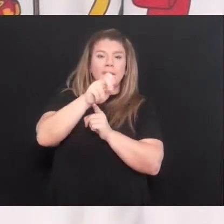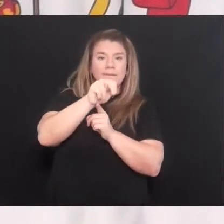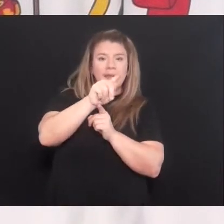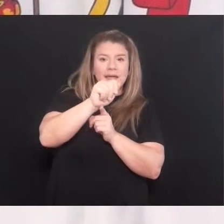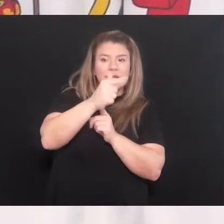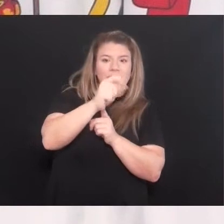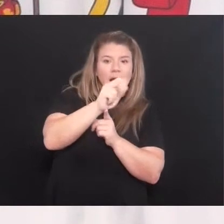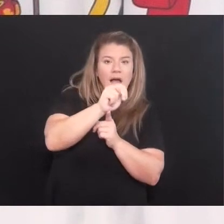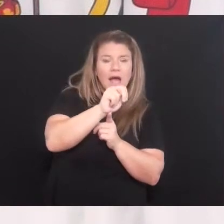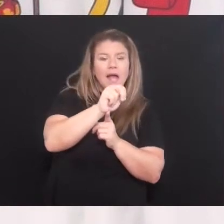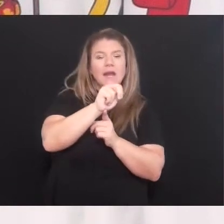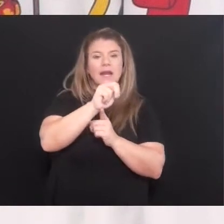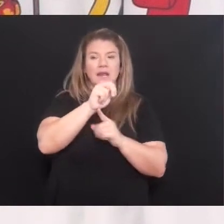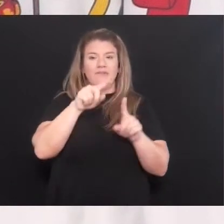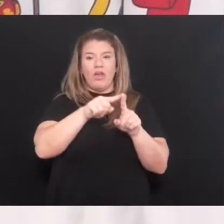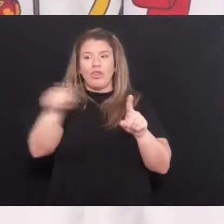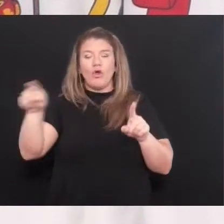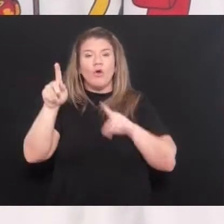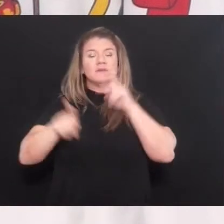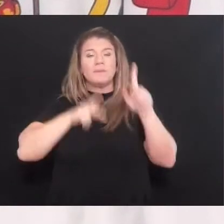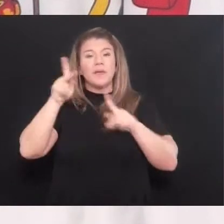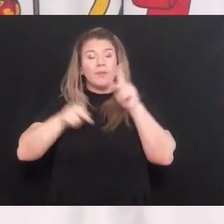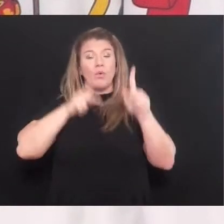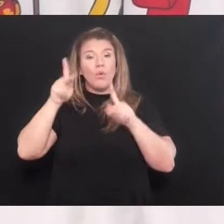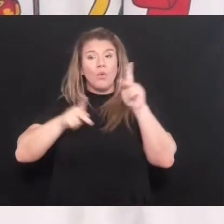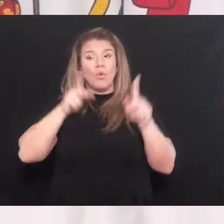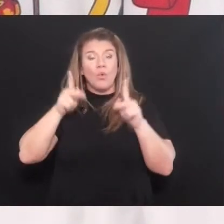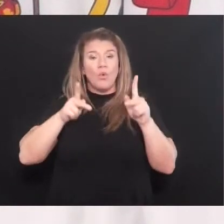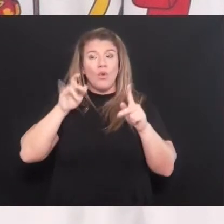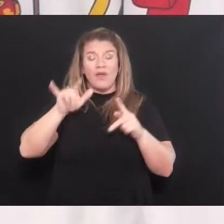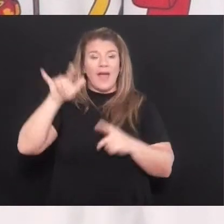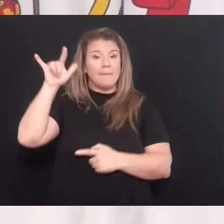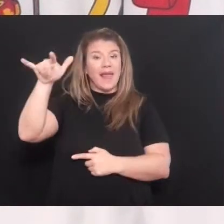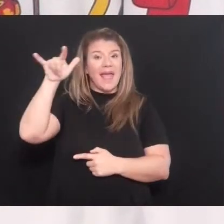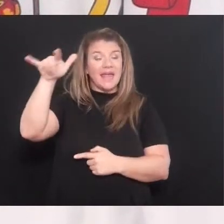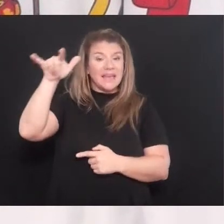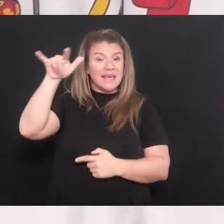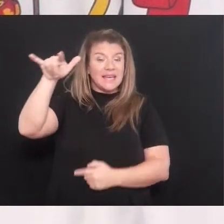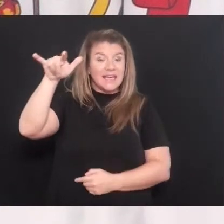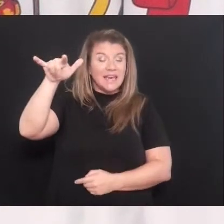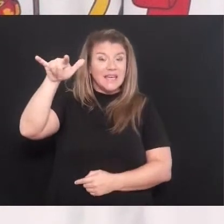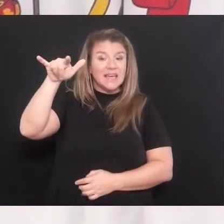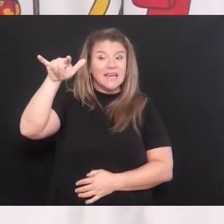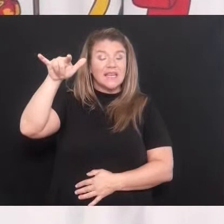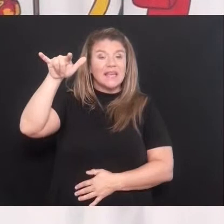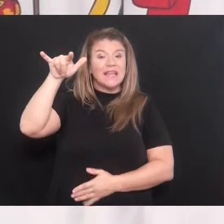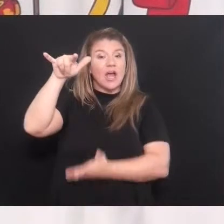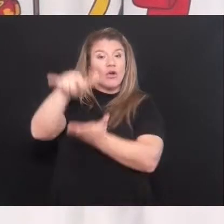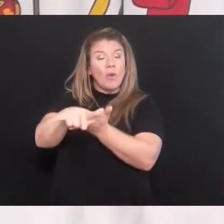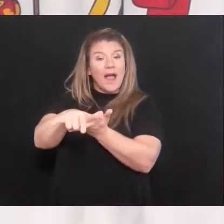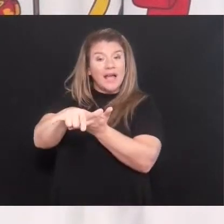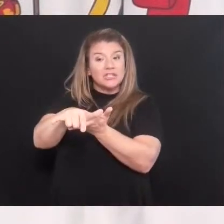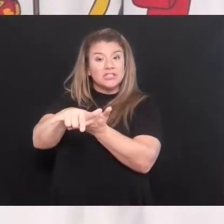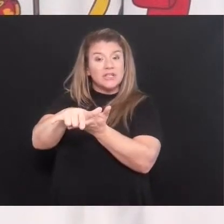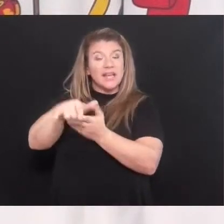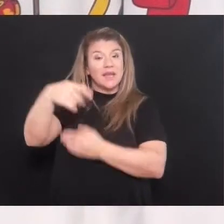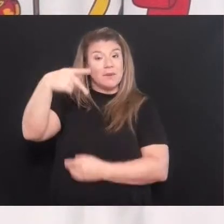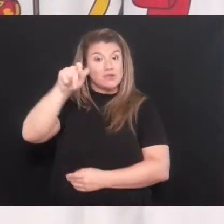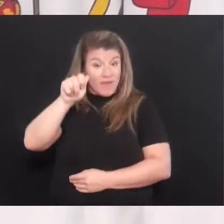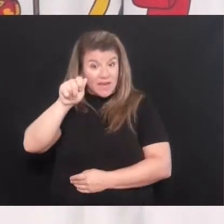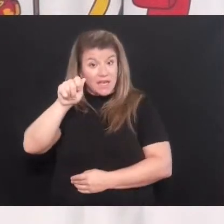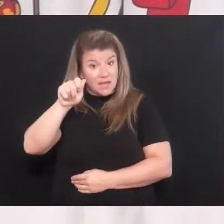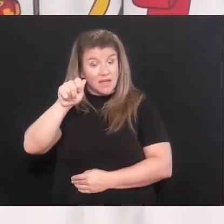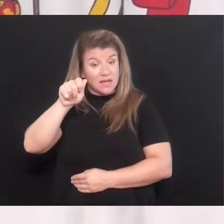the standpoint that those people in that wonderful plane that crashed to the ground in